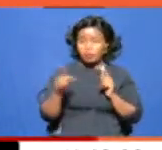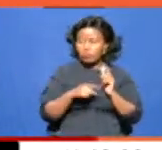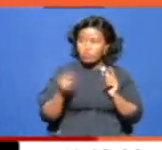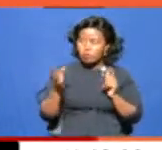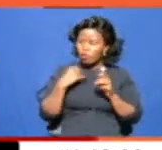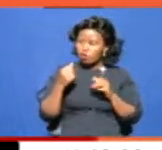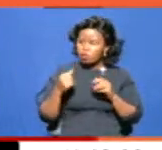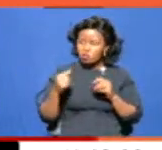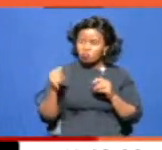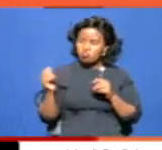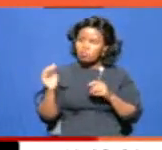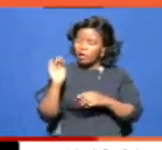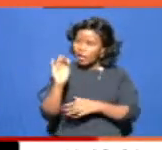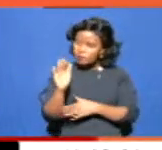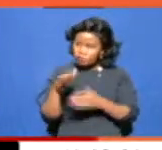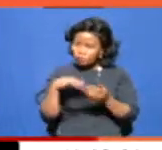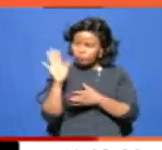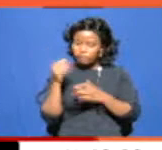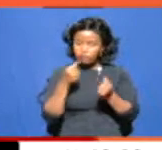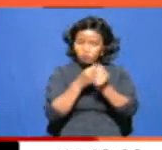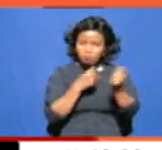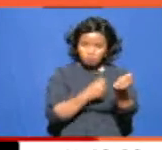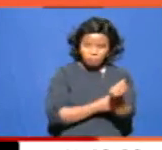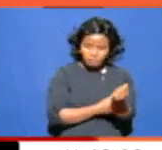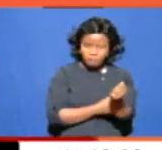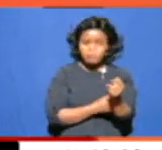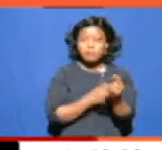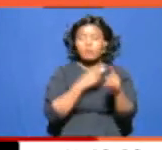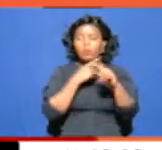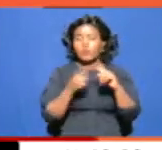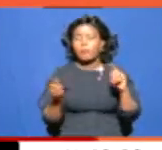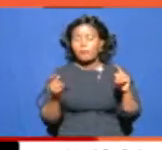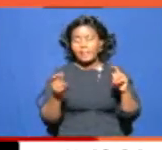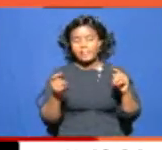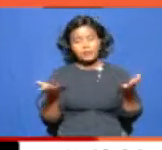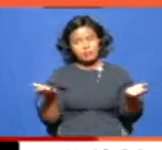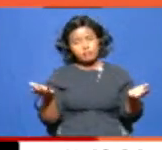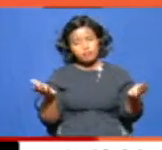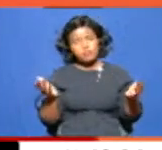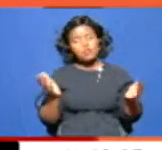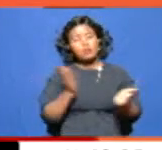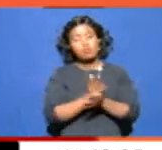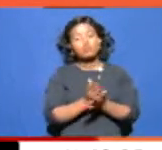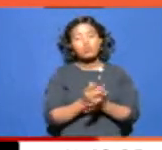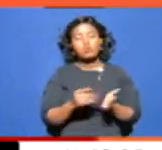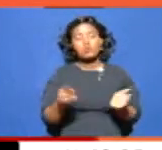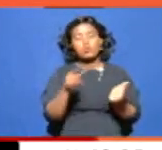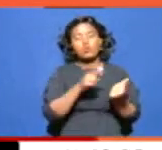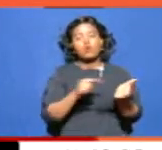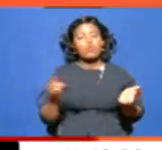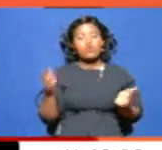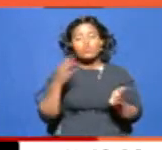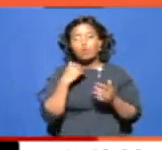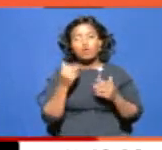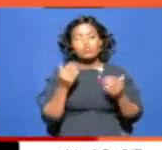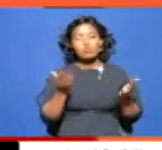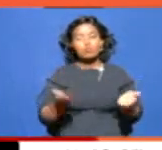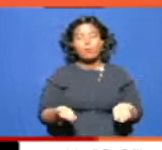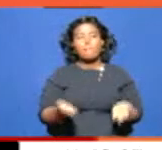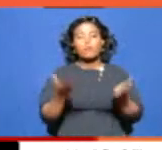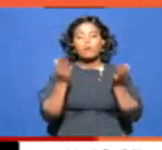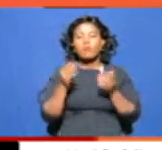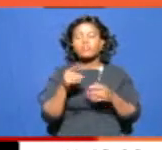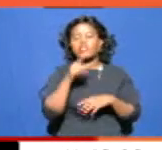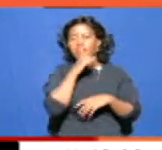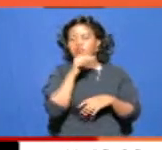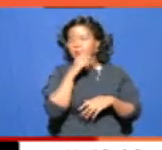of now, we're saying this, that as much as we want to promote the boy child, we can't forget